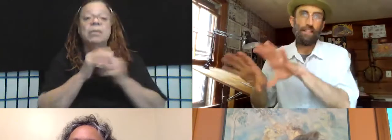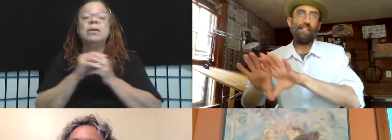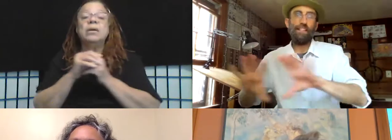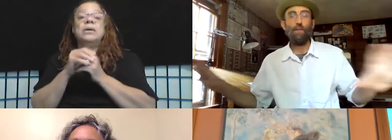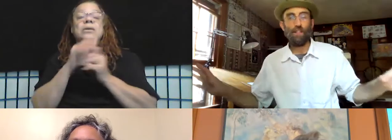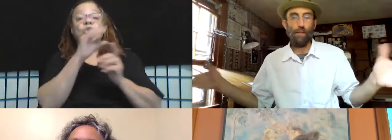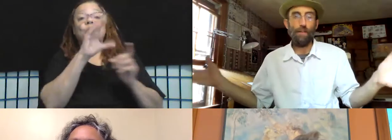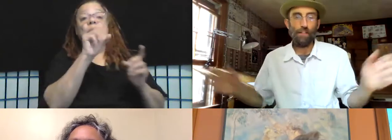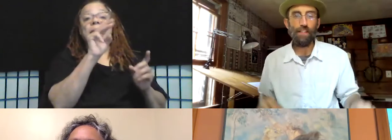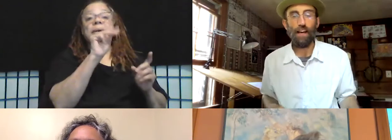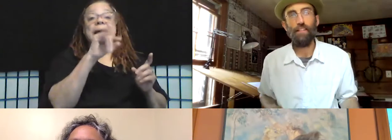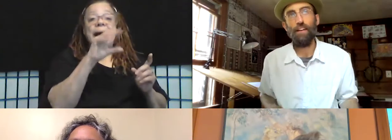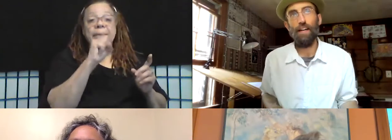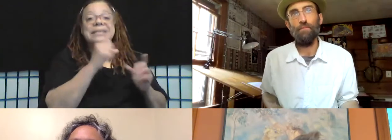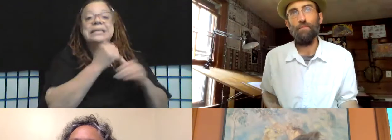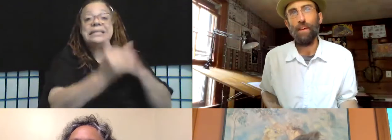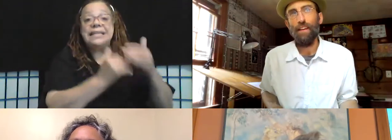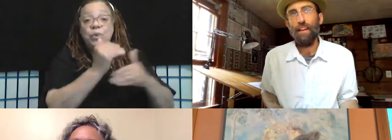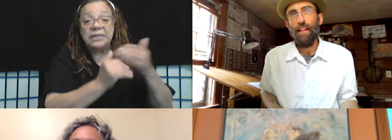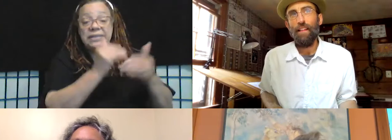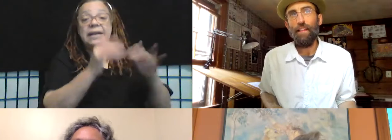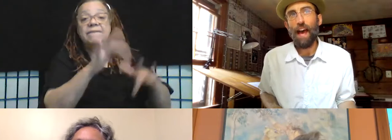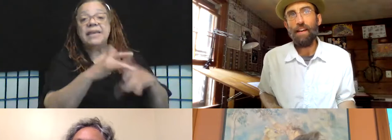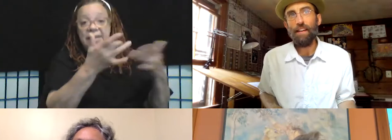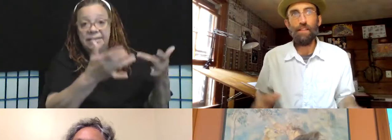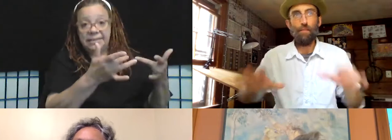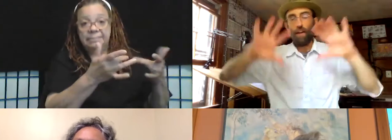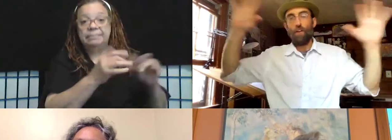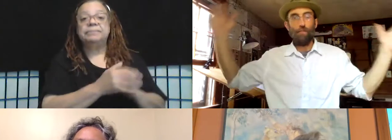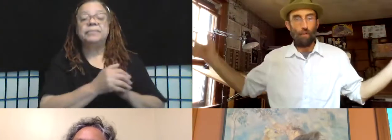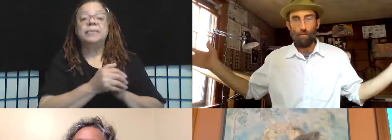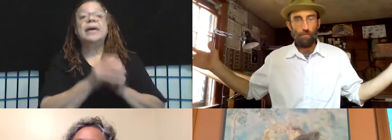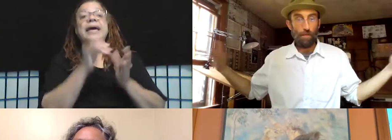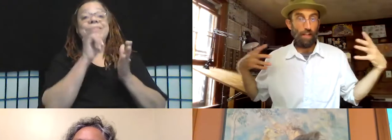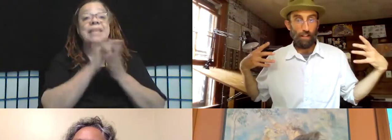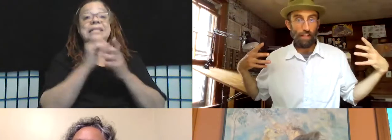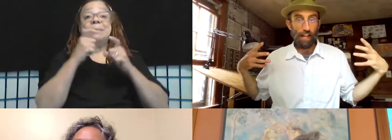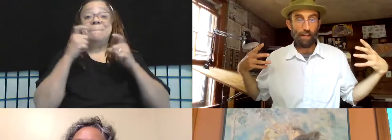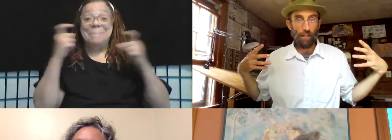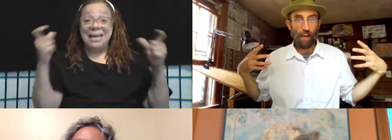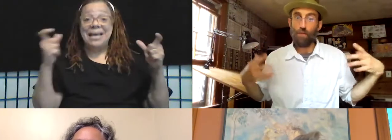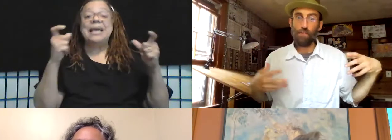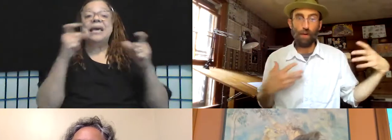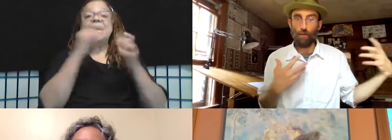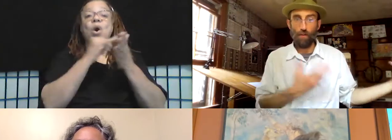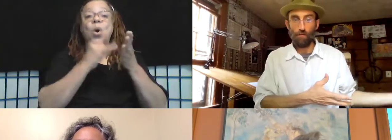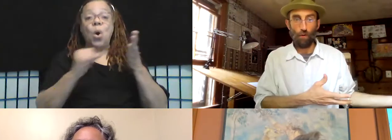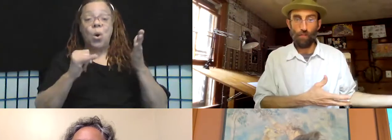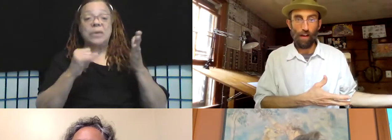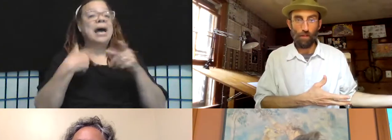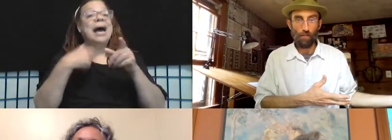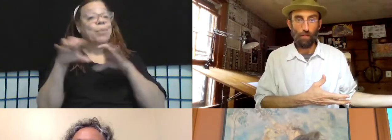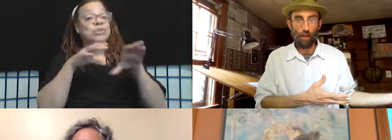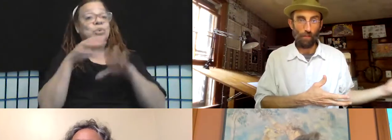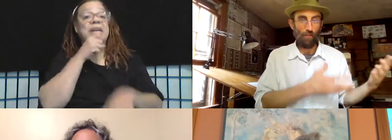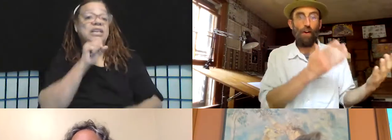So comics as a sequence of images and text. That is a big art form, to me at least. That's something I was doing when I was 4